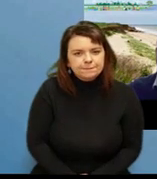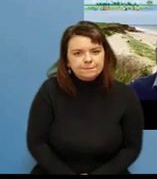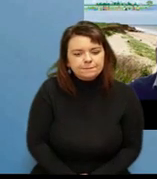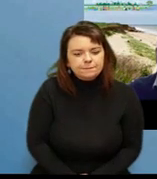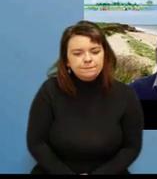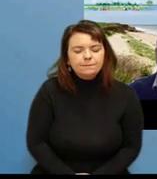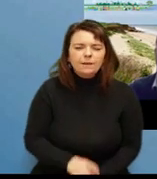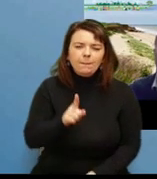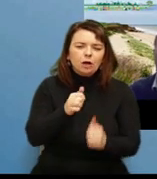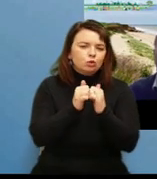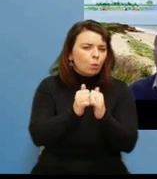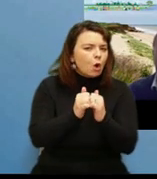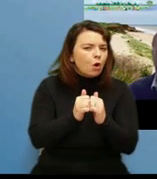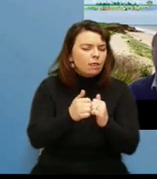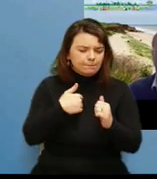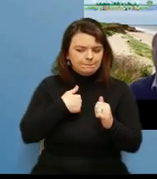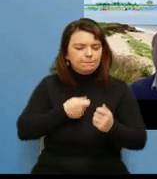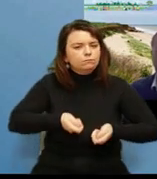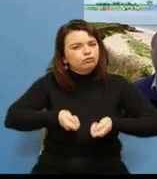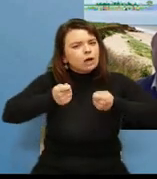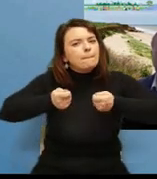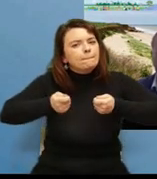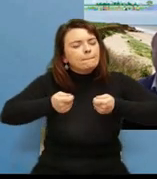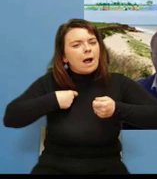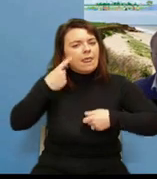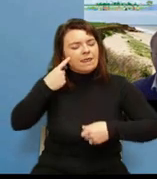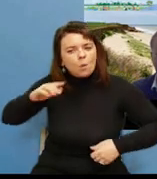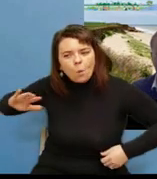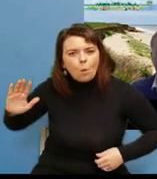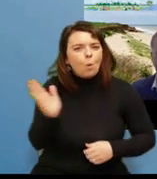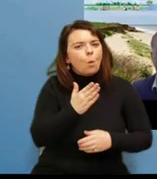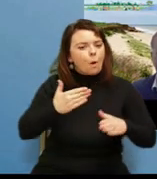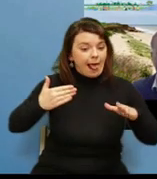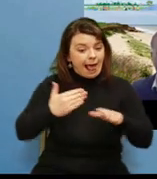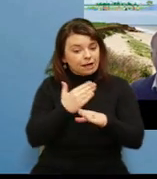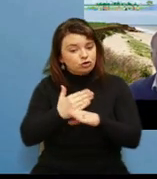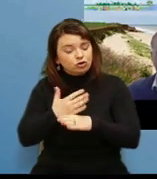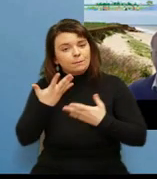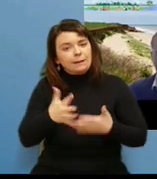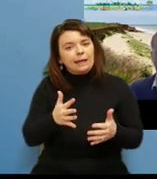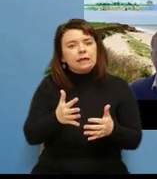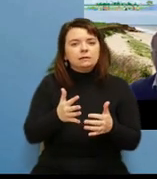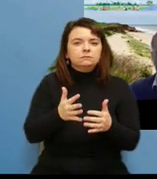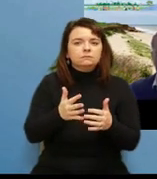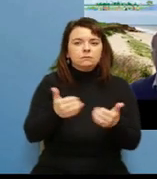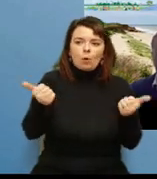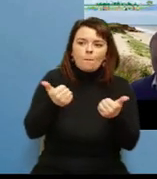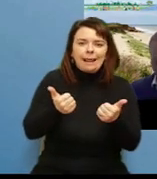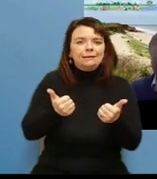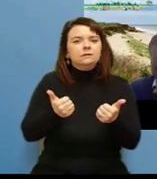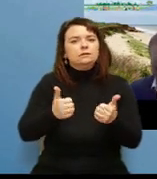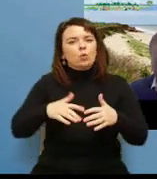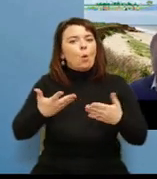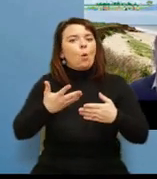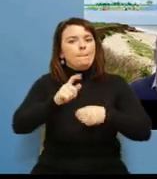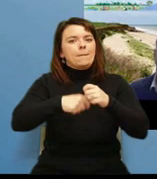but yeah, it's worth highlighting, and I think all the actions were either completed or green, but